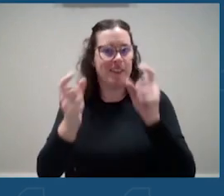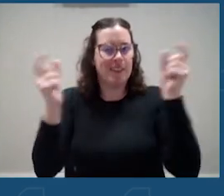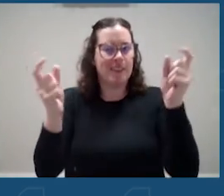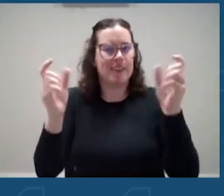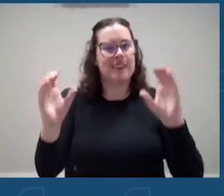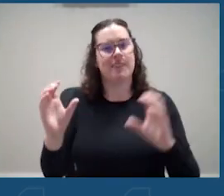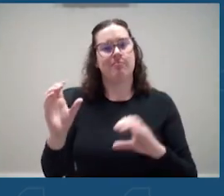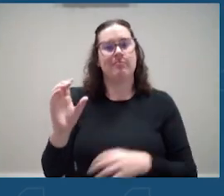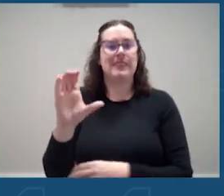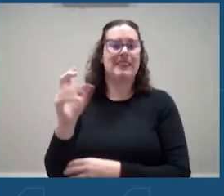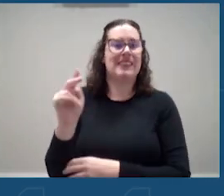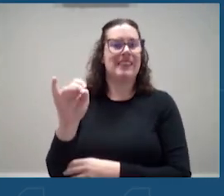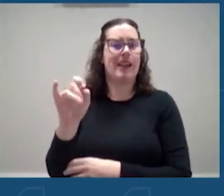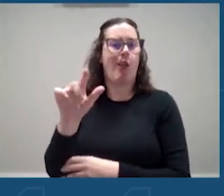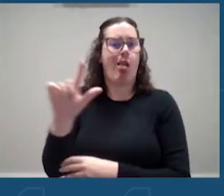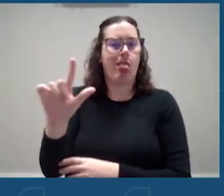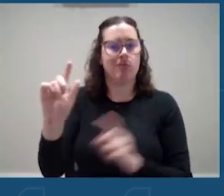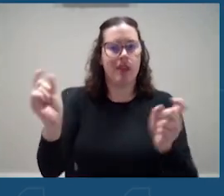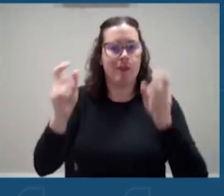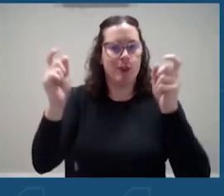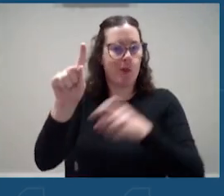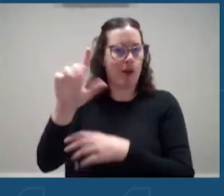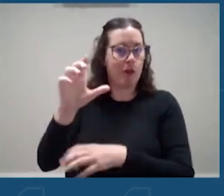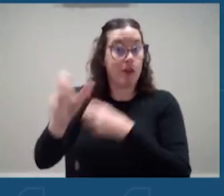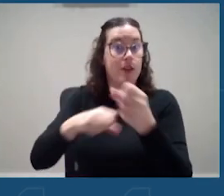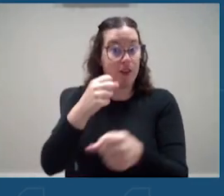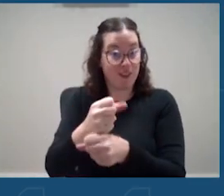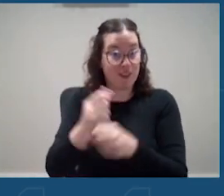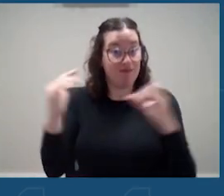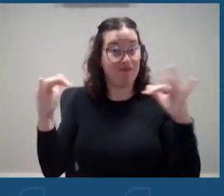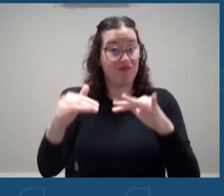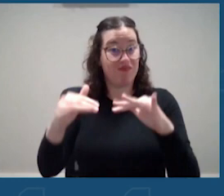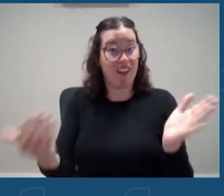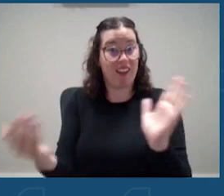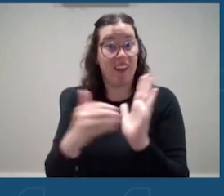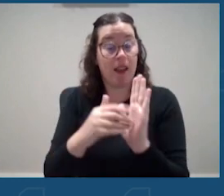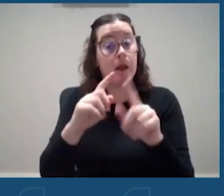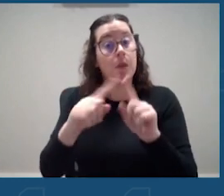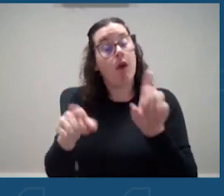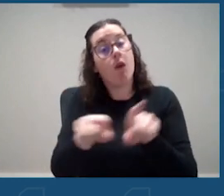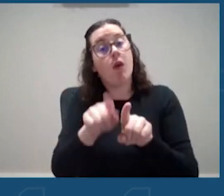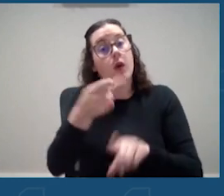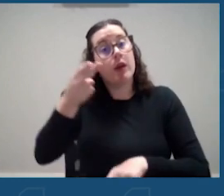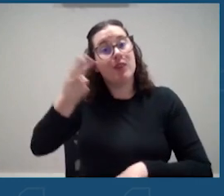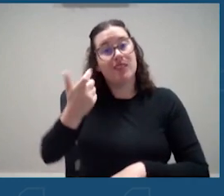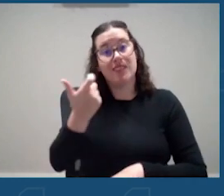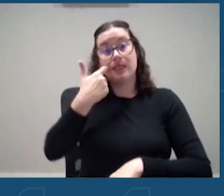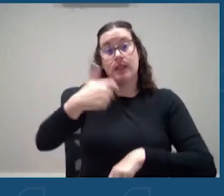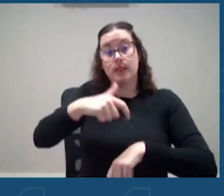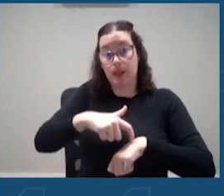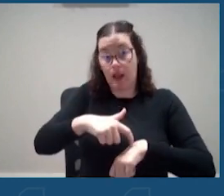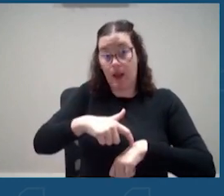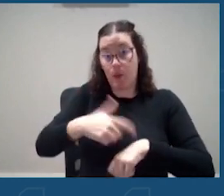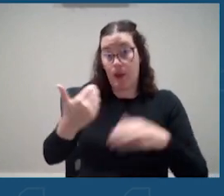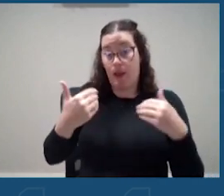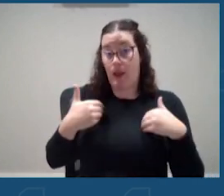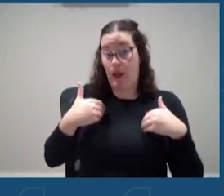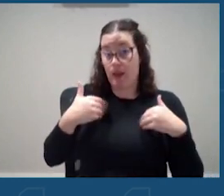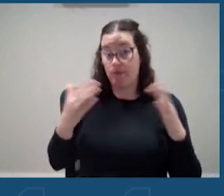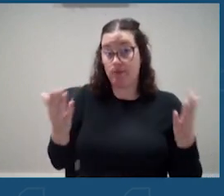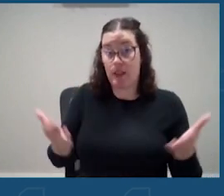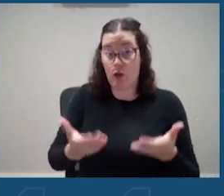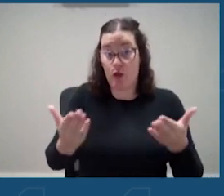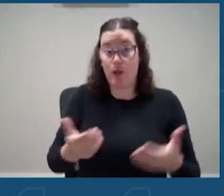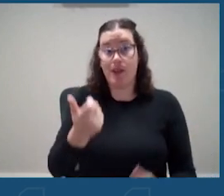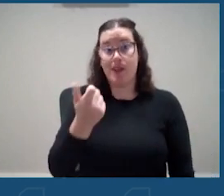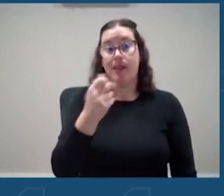convention coming here. But also the history of the last time the Democrats hosted a convention here was in